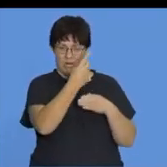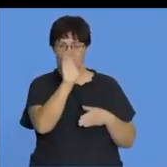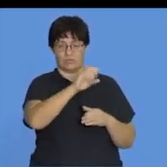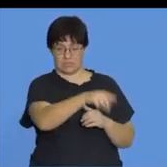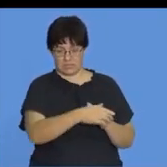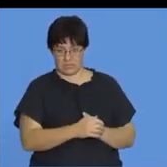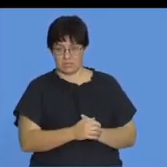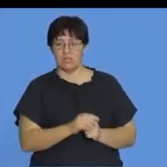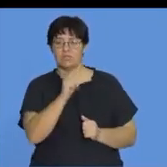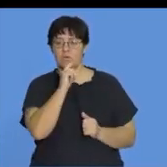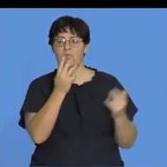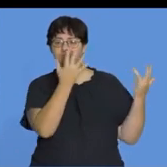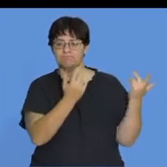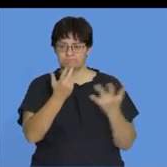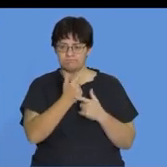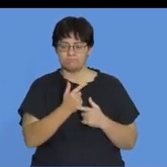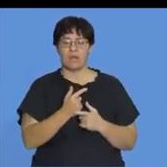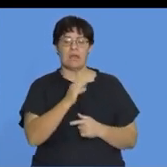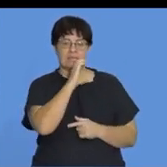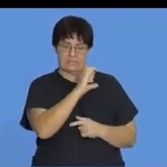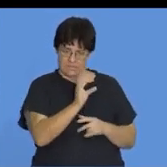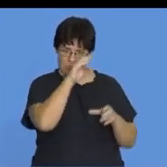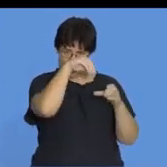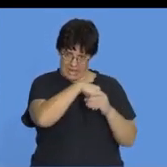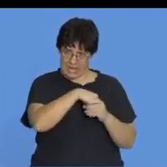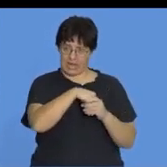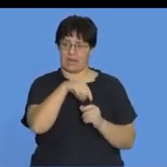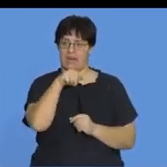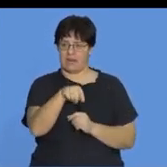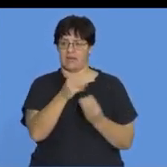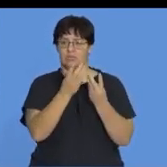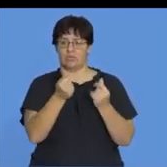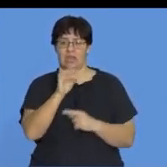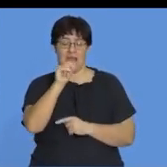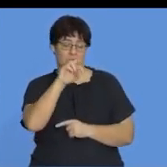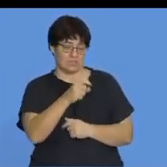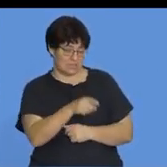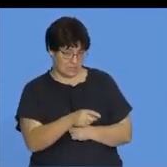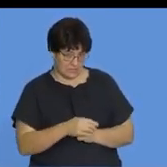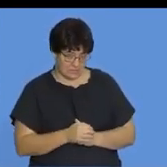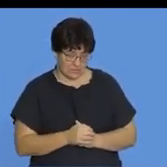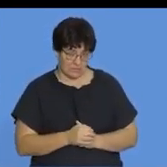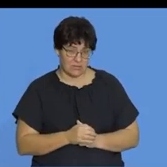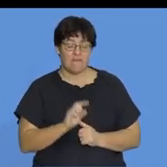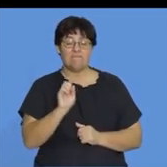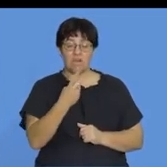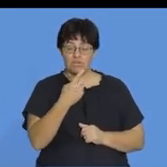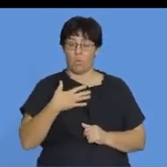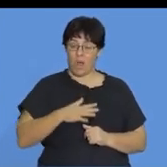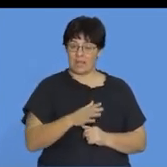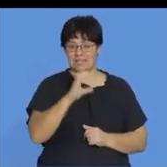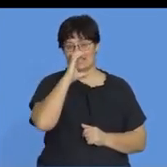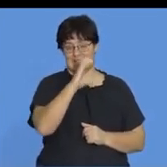the concentration of potassium ion in the solution, okay? Now, first of all, we need to determine the concentration